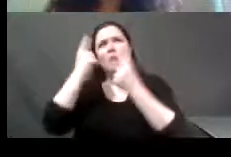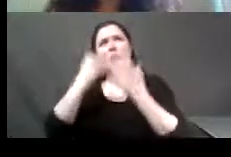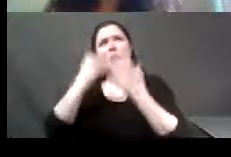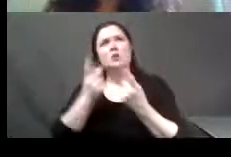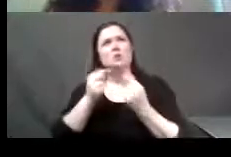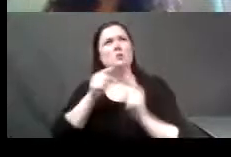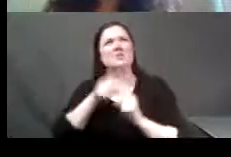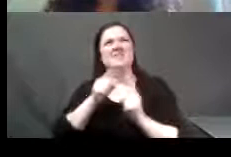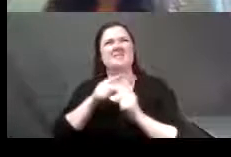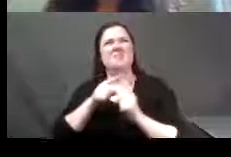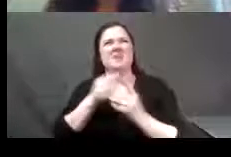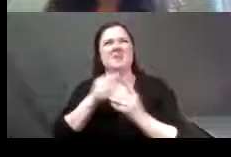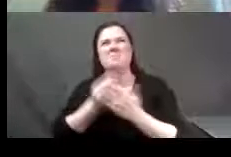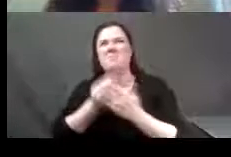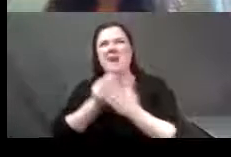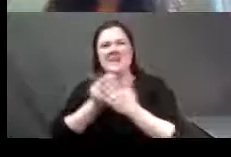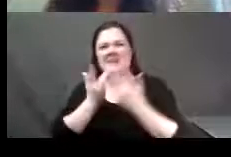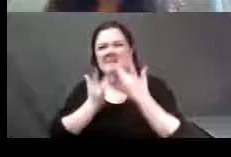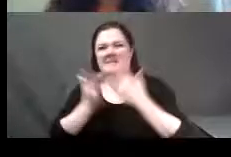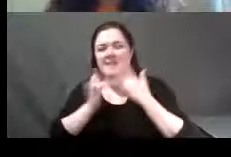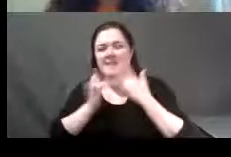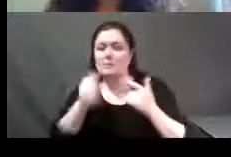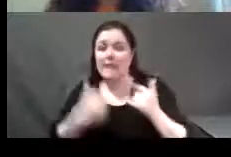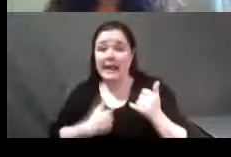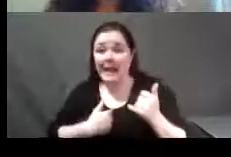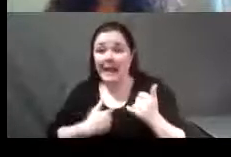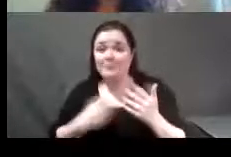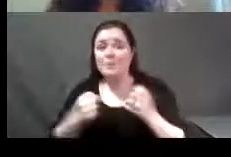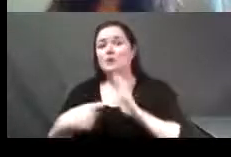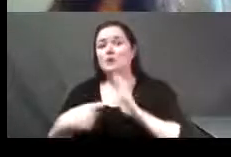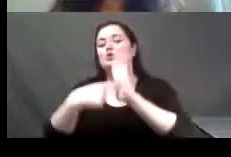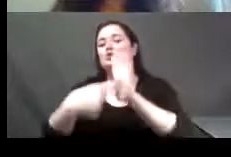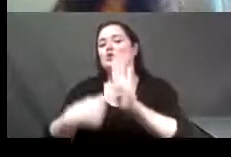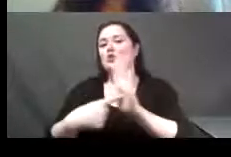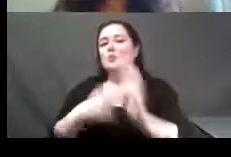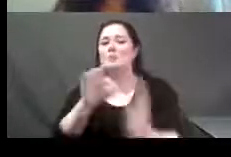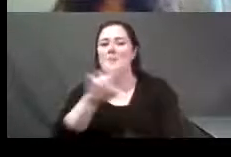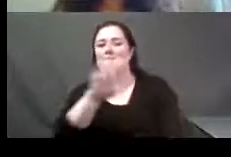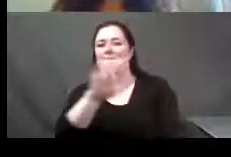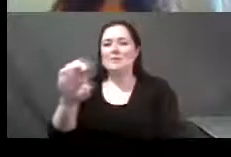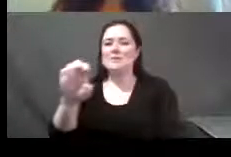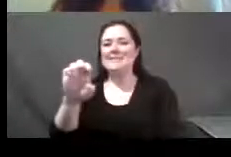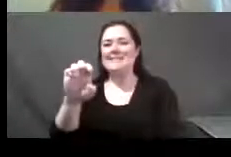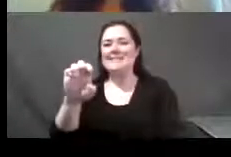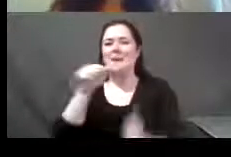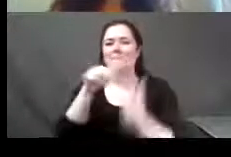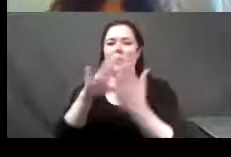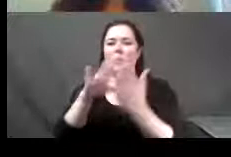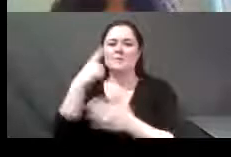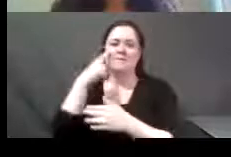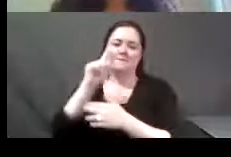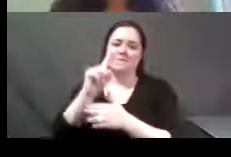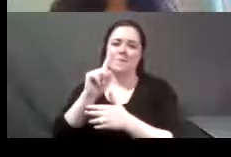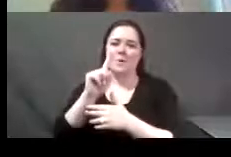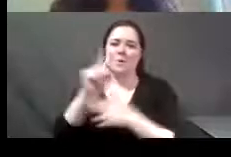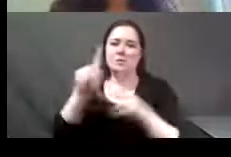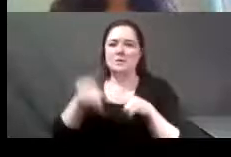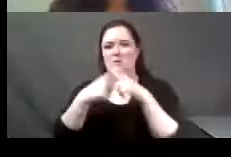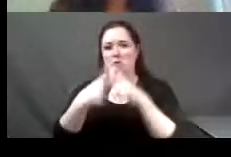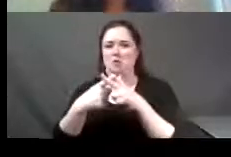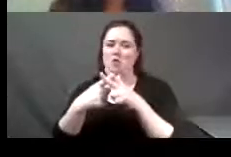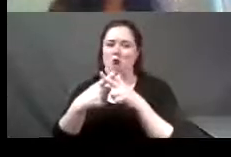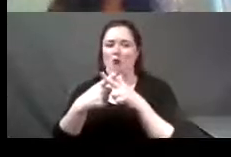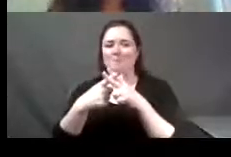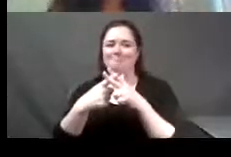have a lot of money. So I just wanted to show some free ways where you can start taking some steps